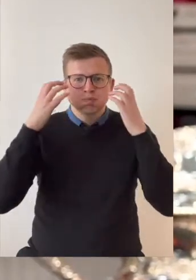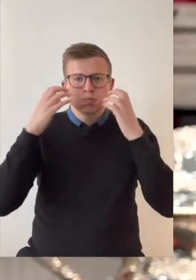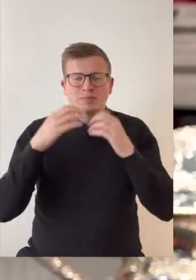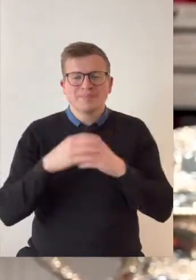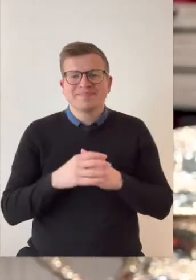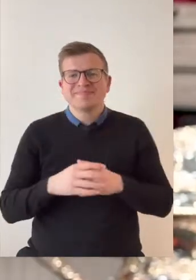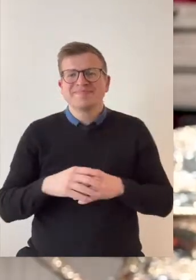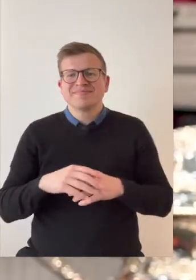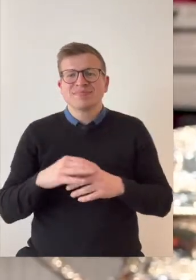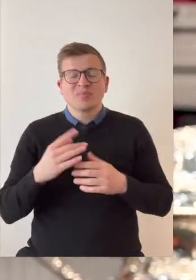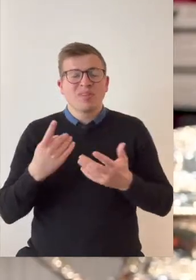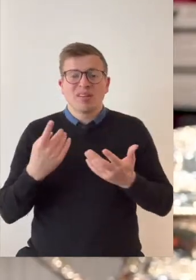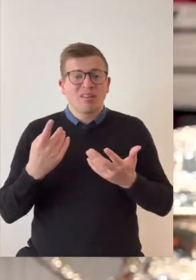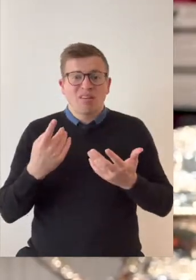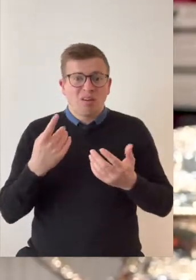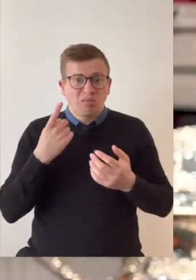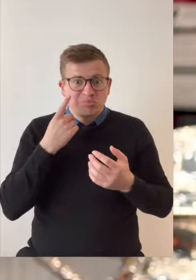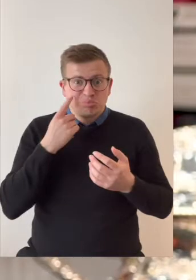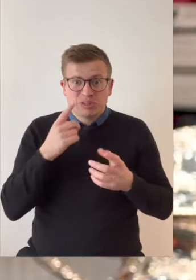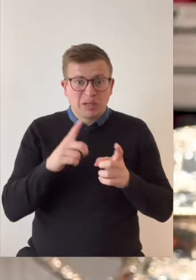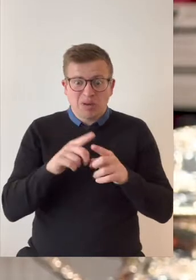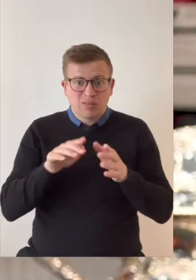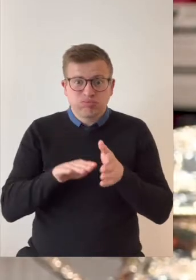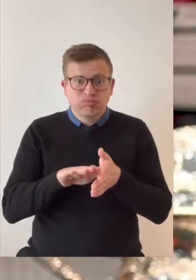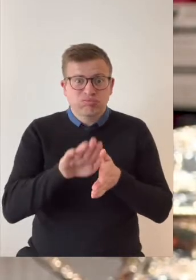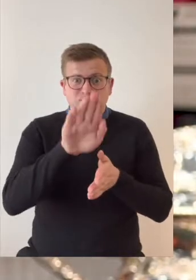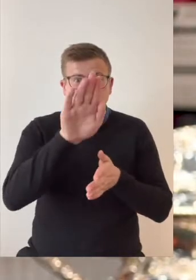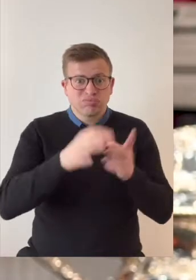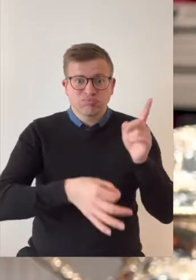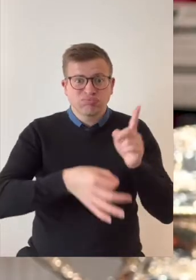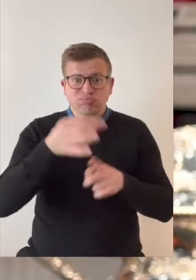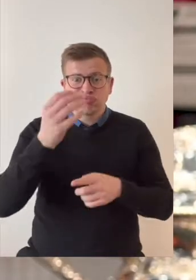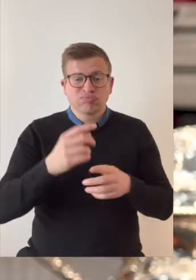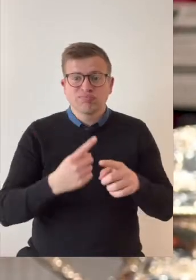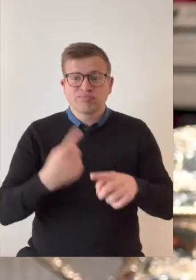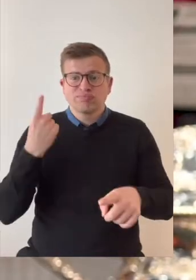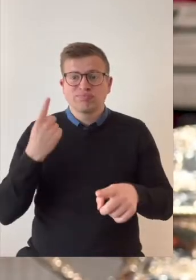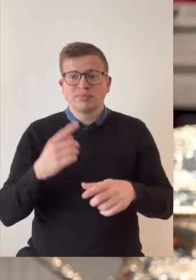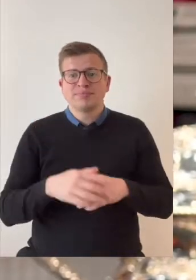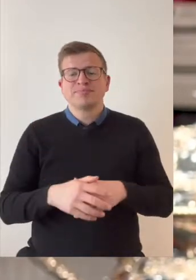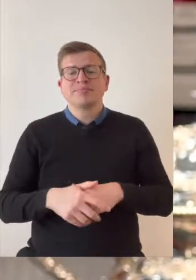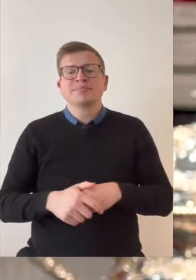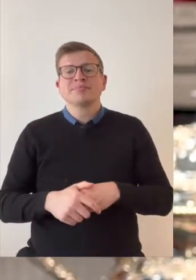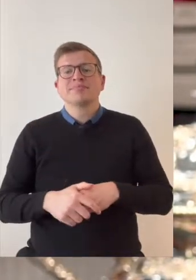horn, and seemed to take off, and